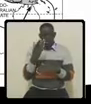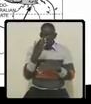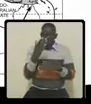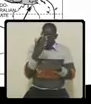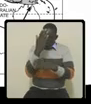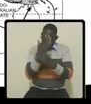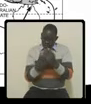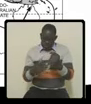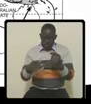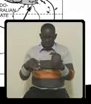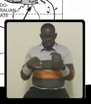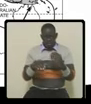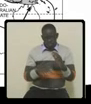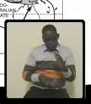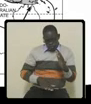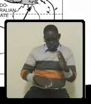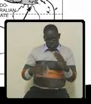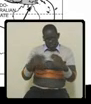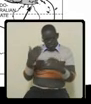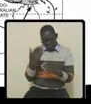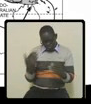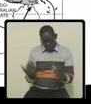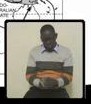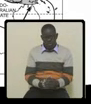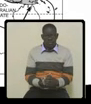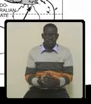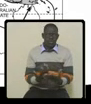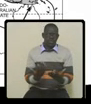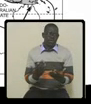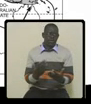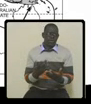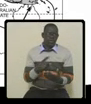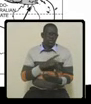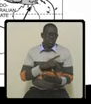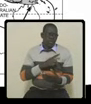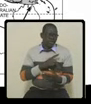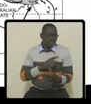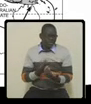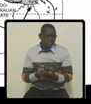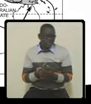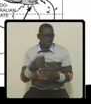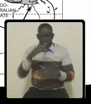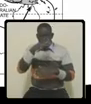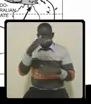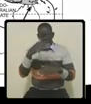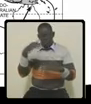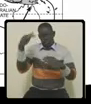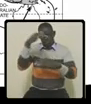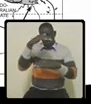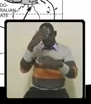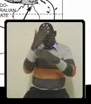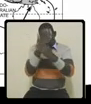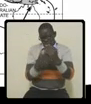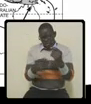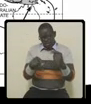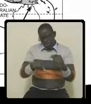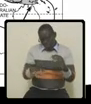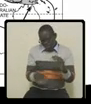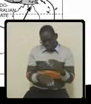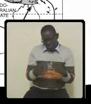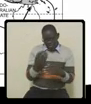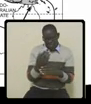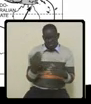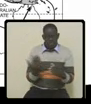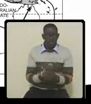lower parts. Okay, now you've lost me. Why are the top parts of fold mountains older than the lower parts? The top parts of fold